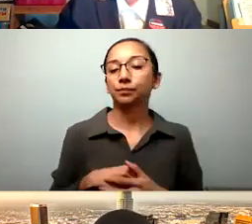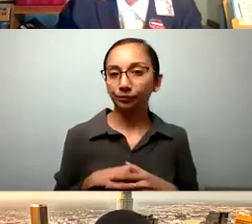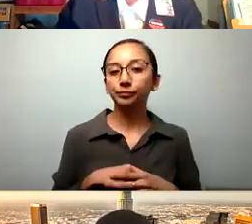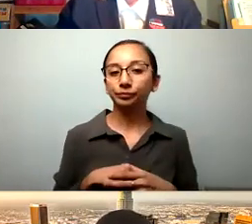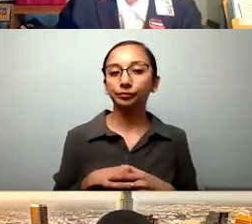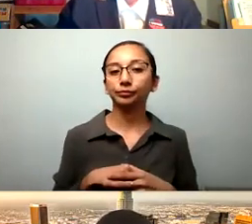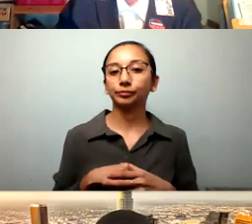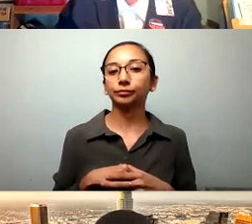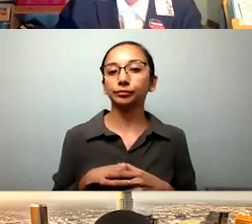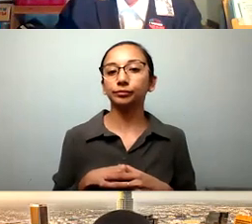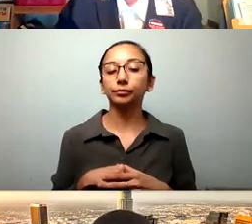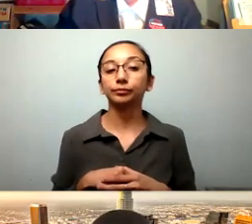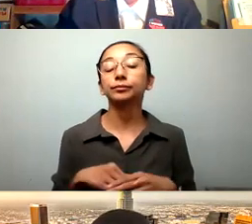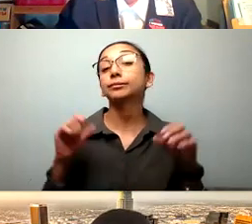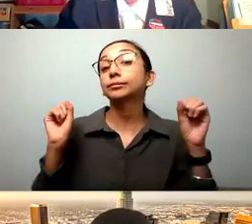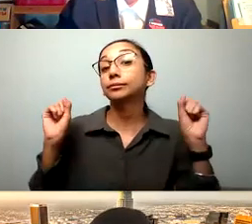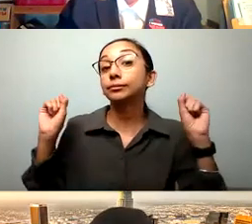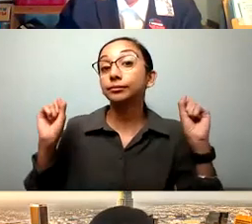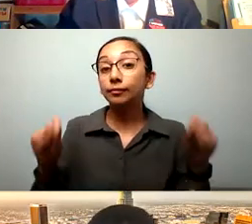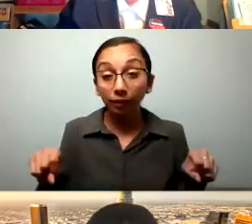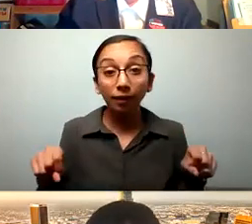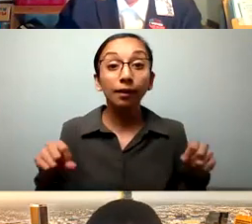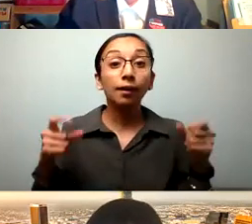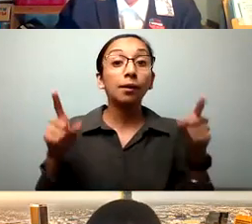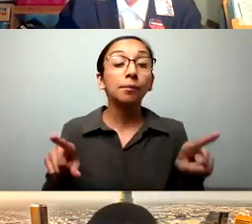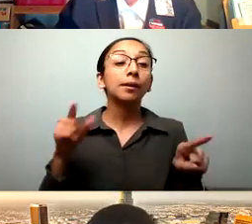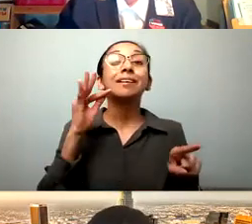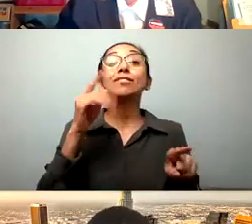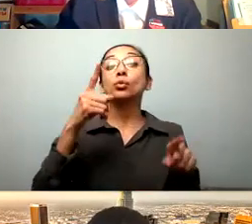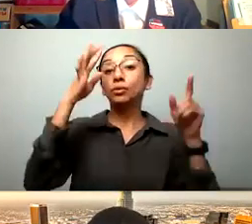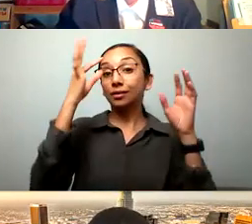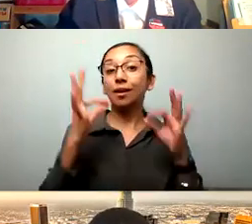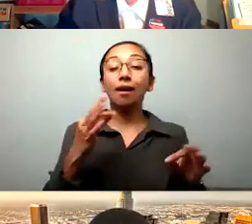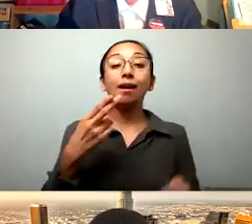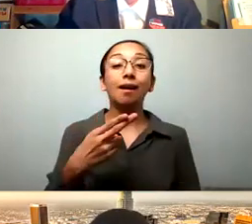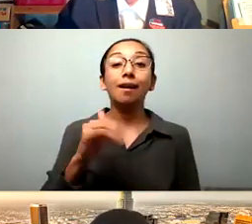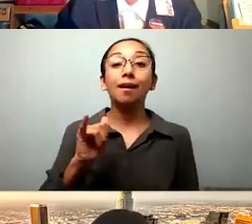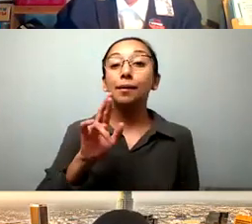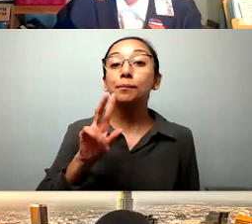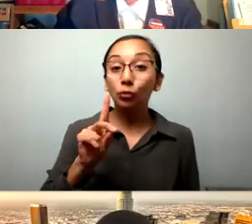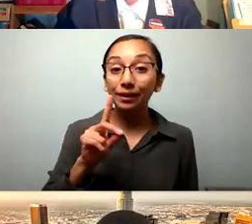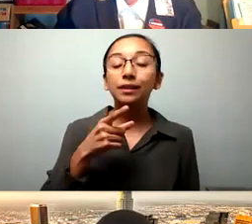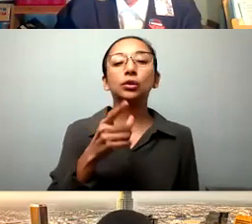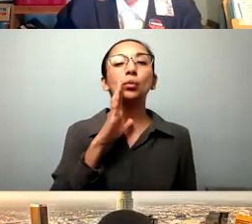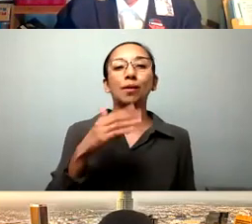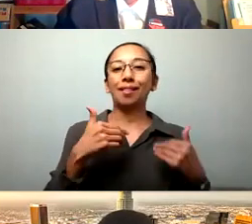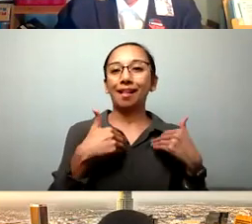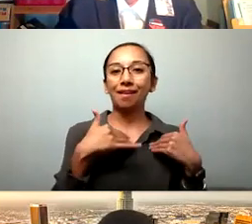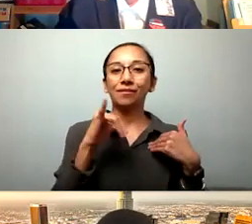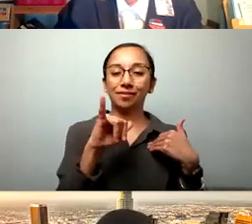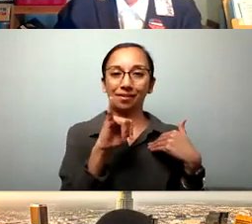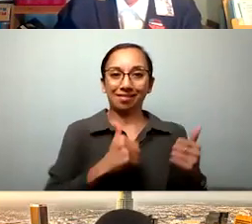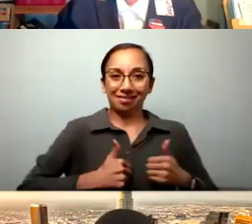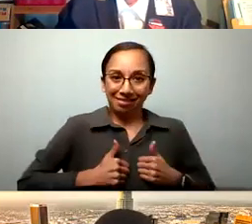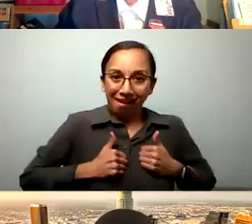And it could be that, you know, if you opt into hybrid, that you would have that synchronous instruction, your child would have